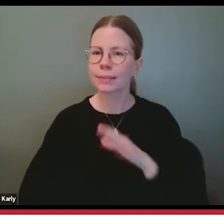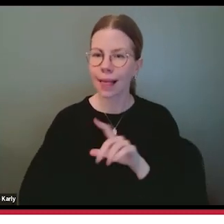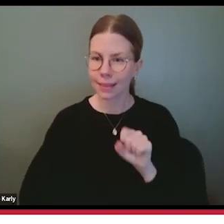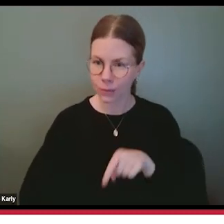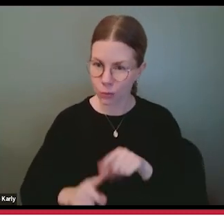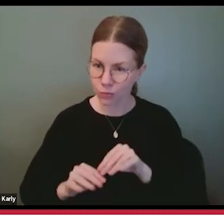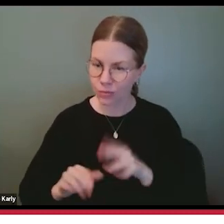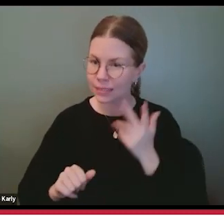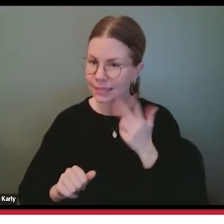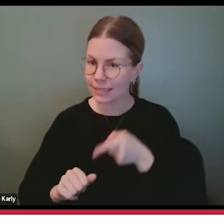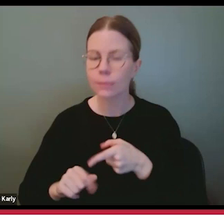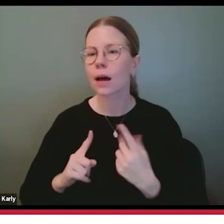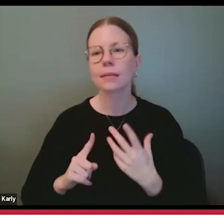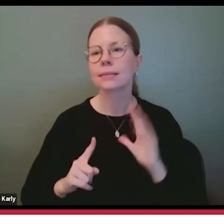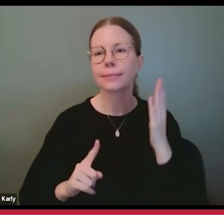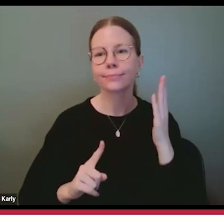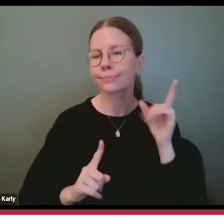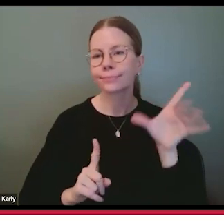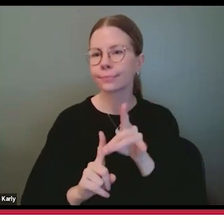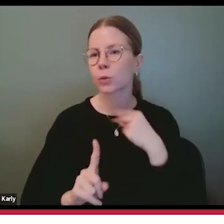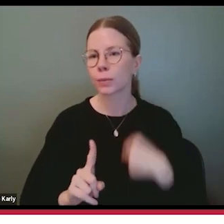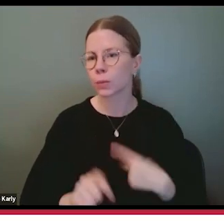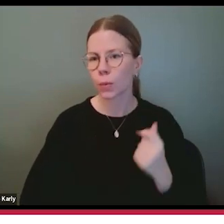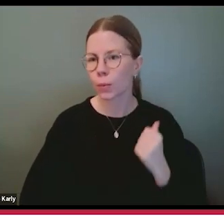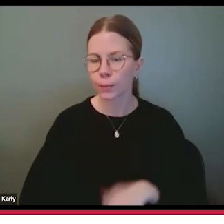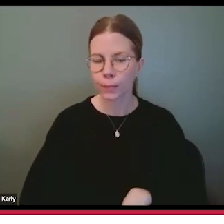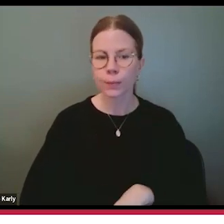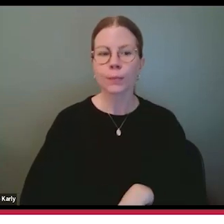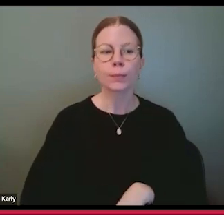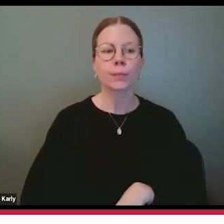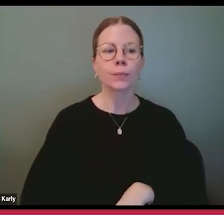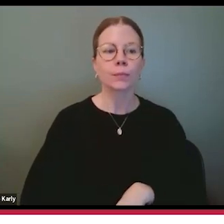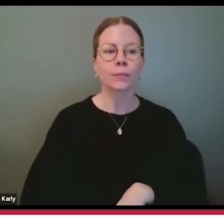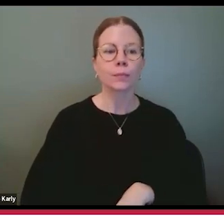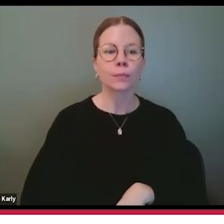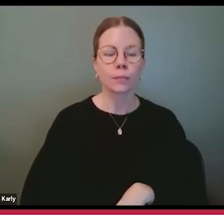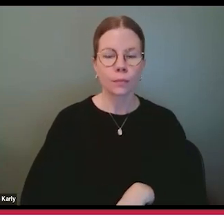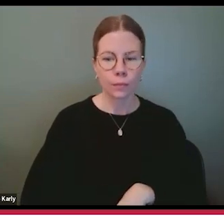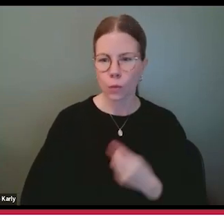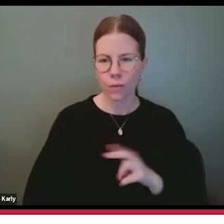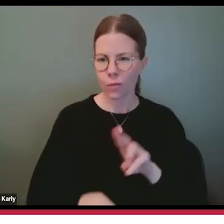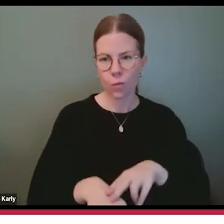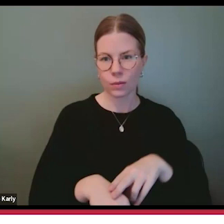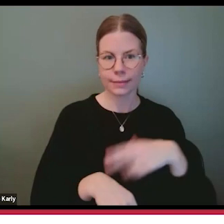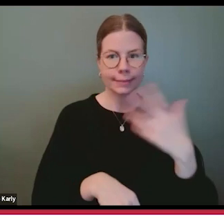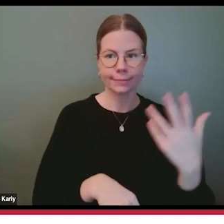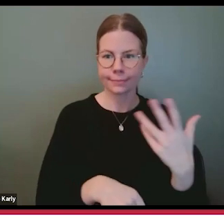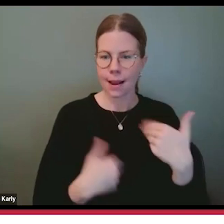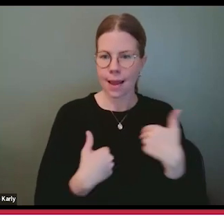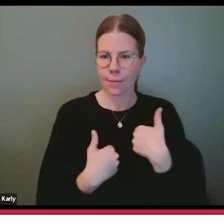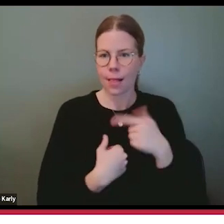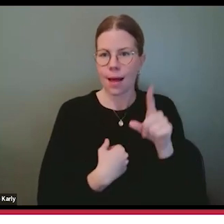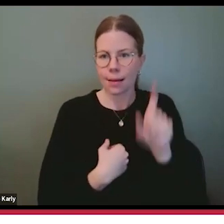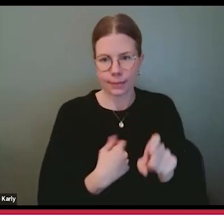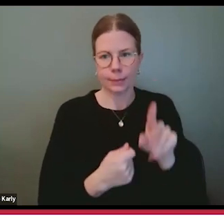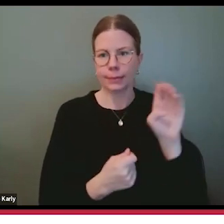And finally, while animals are definitely a reservoir, some animal must be a reservoir, there are these